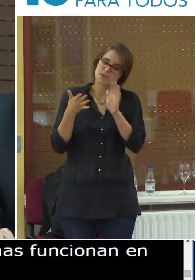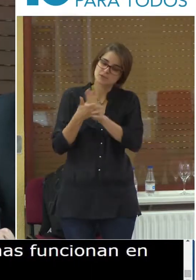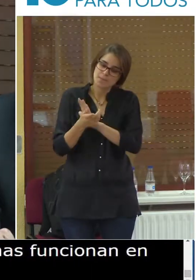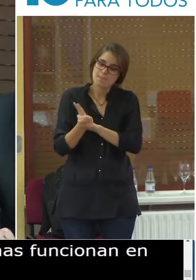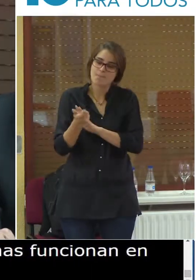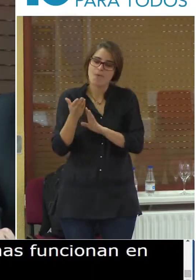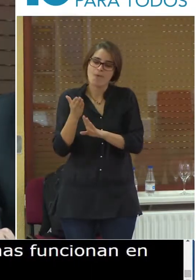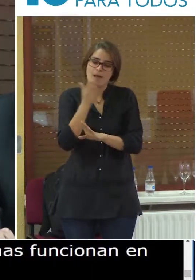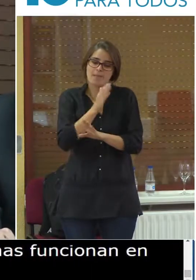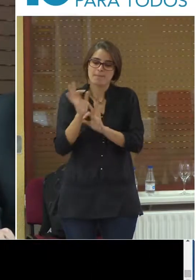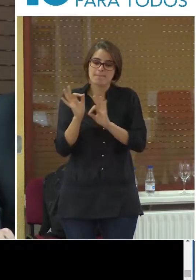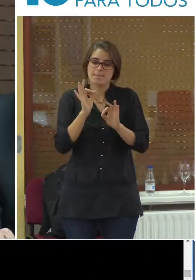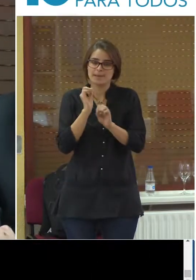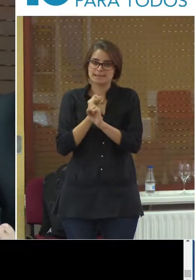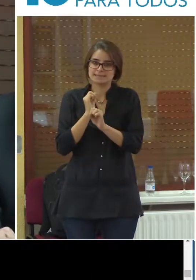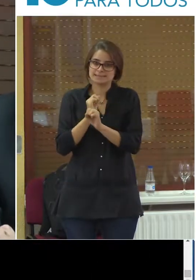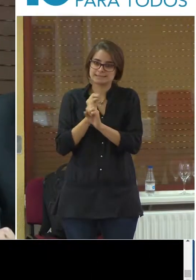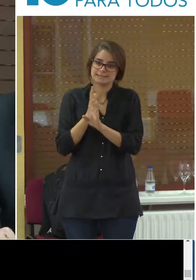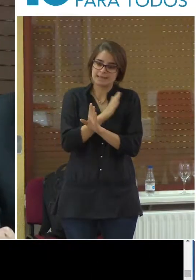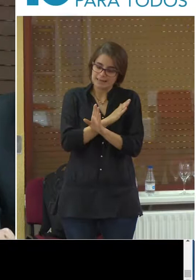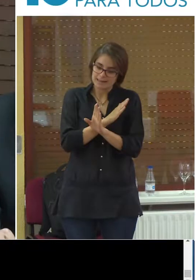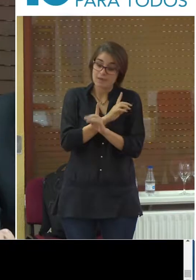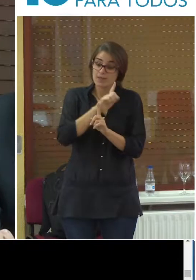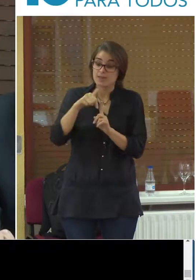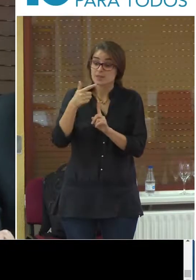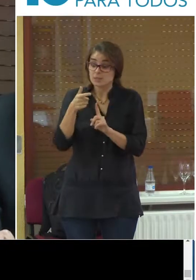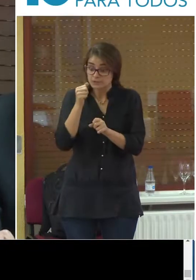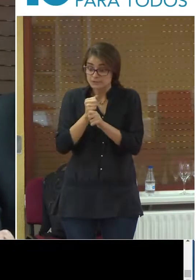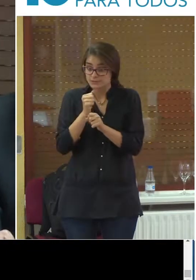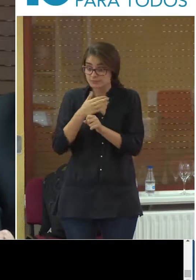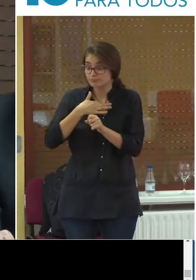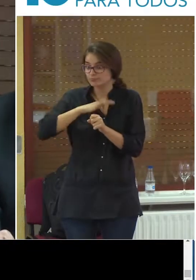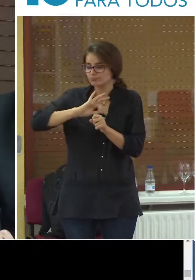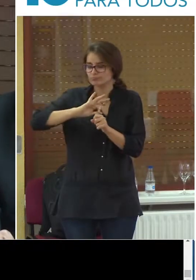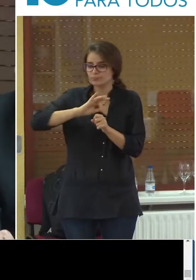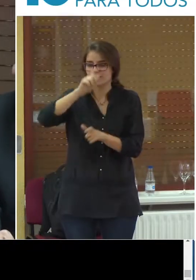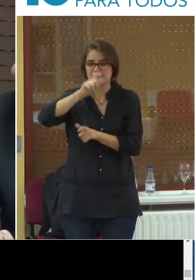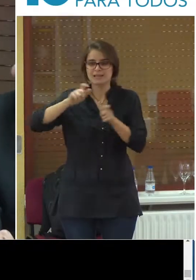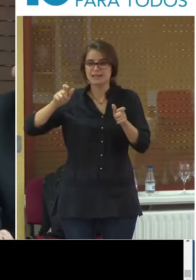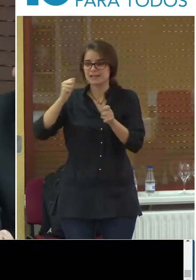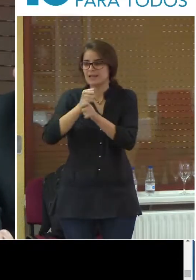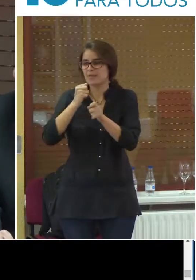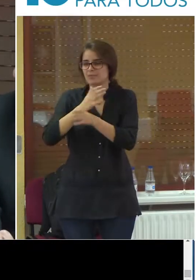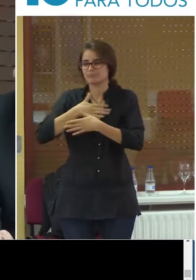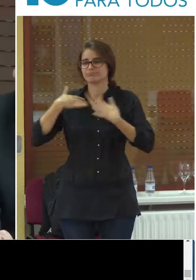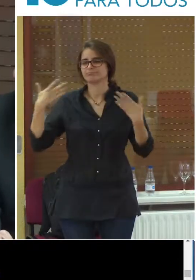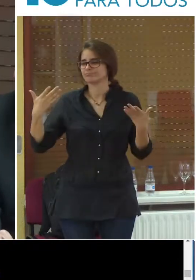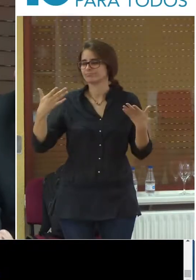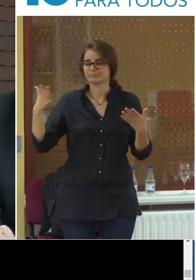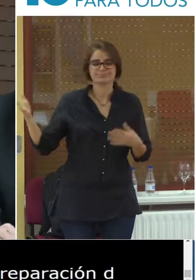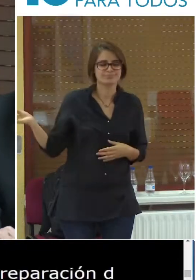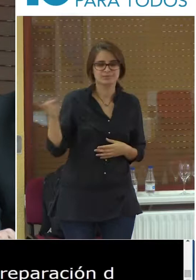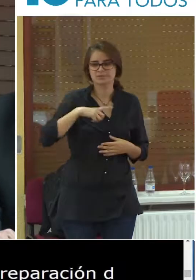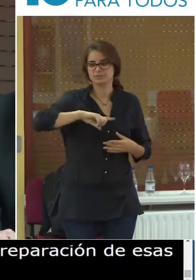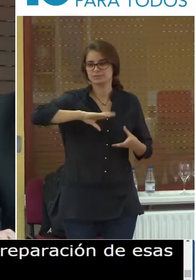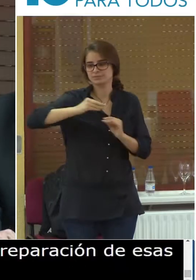a little more preparation of those tasks, but then the task can be applied to all workers,